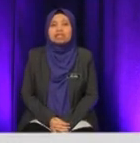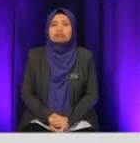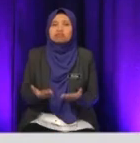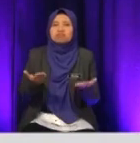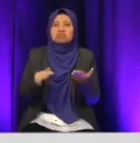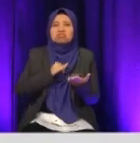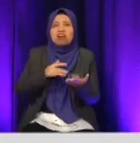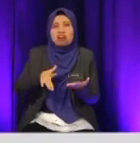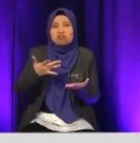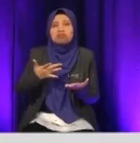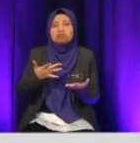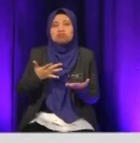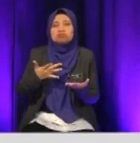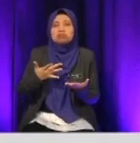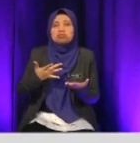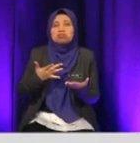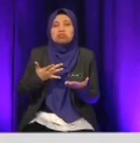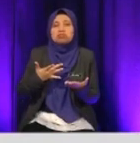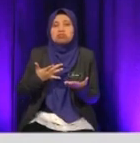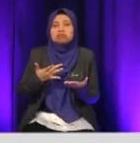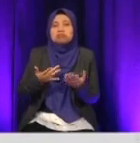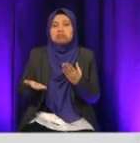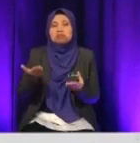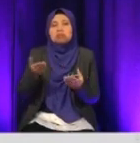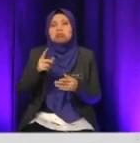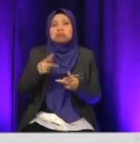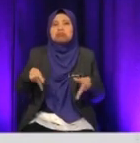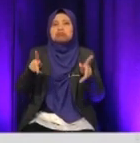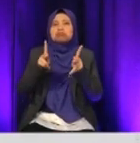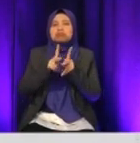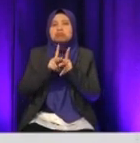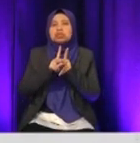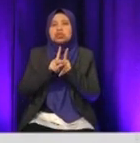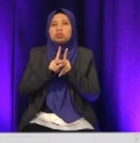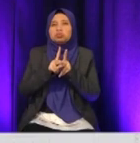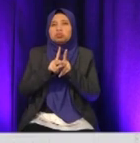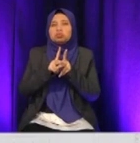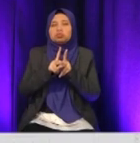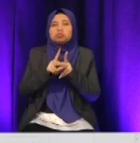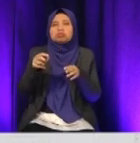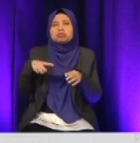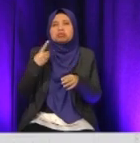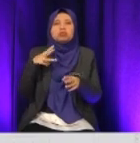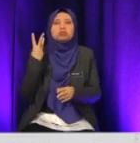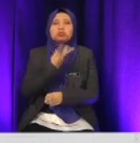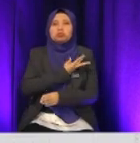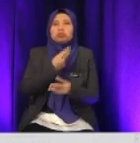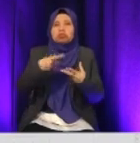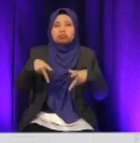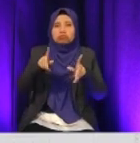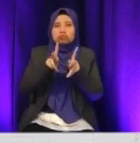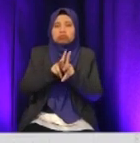bank, I'm sure it requires a lot of manpower as well, because we need to provide them with the